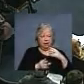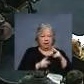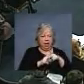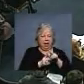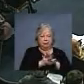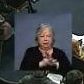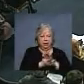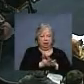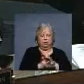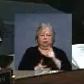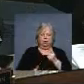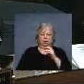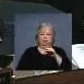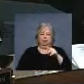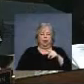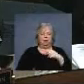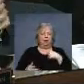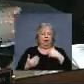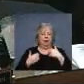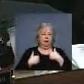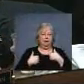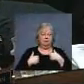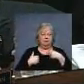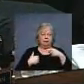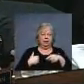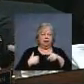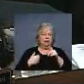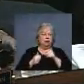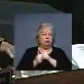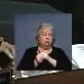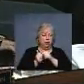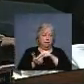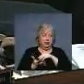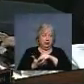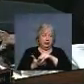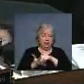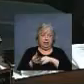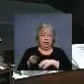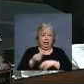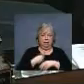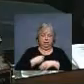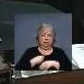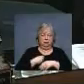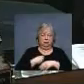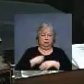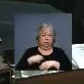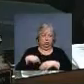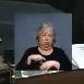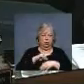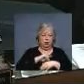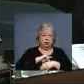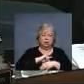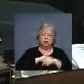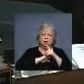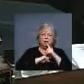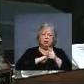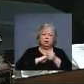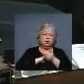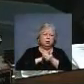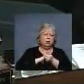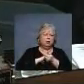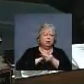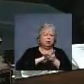only map I have or the profile I have of this is in the traffic study that was given to us. And are there